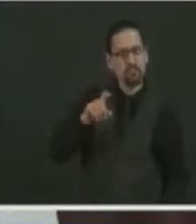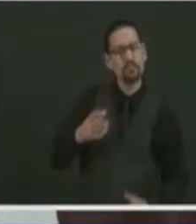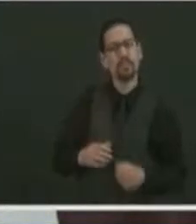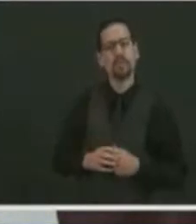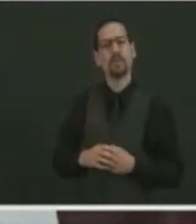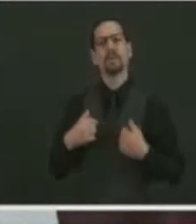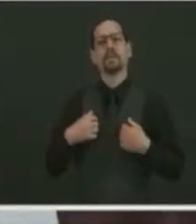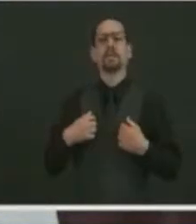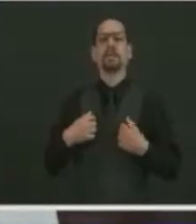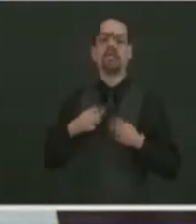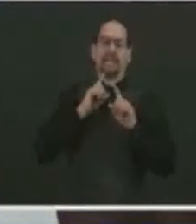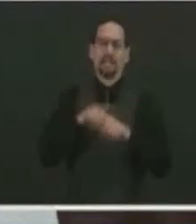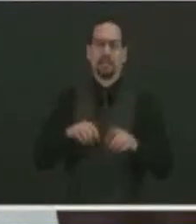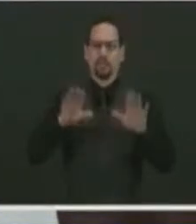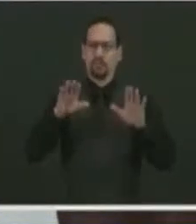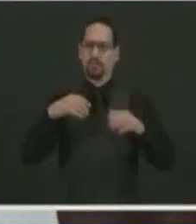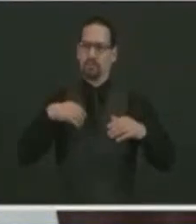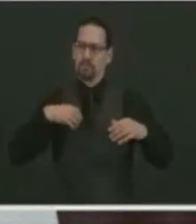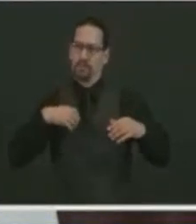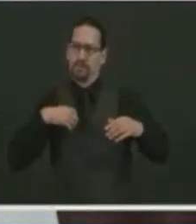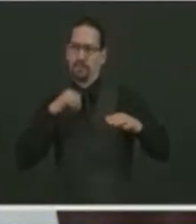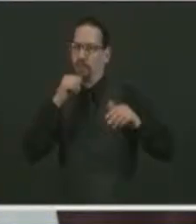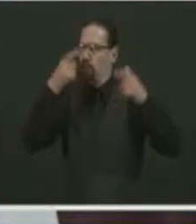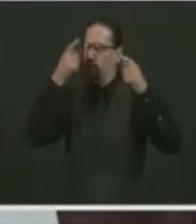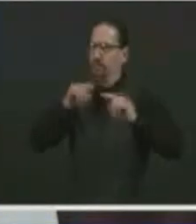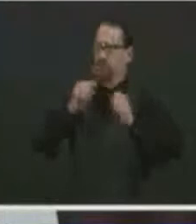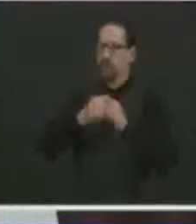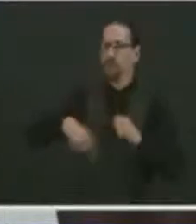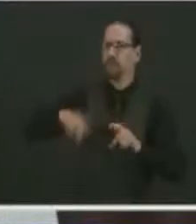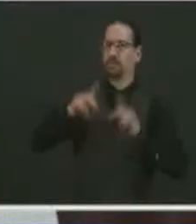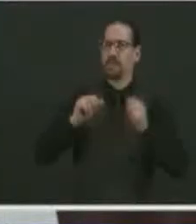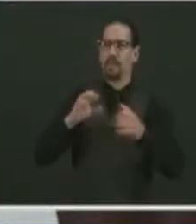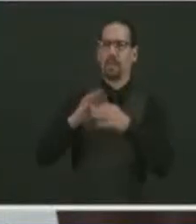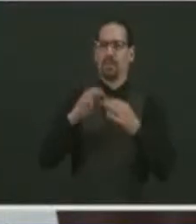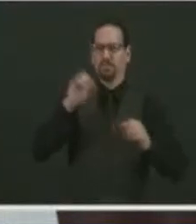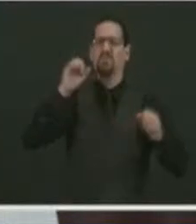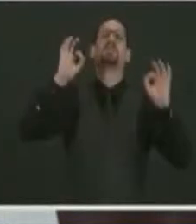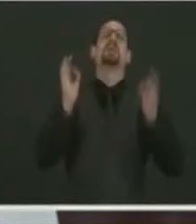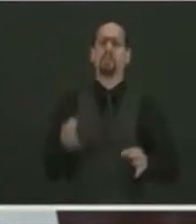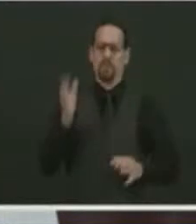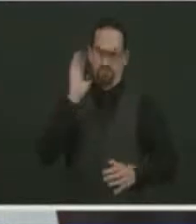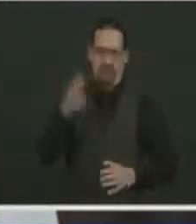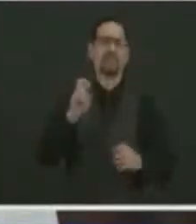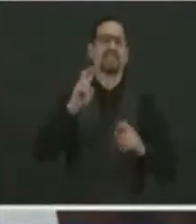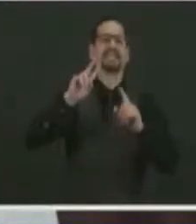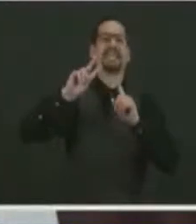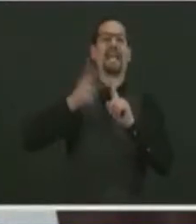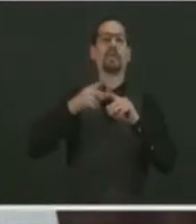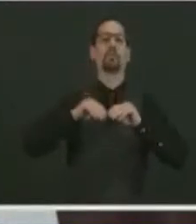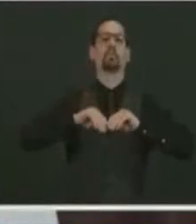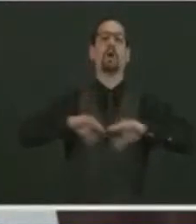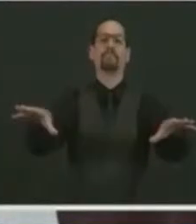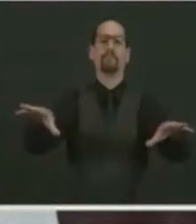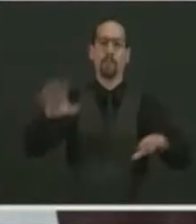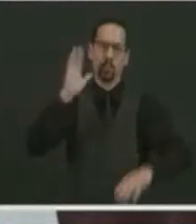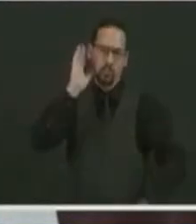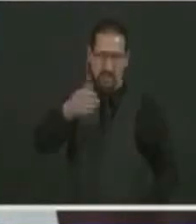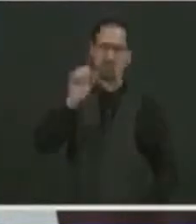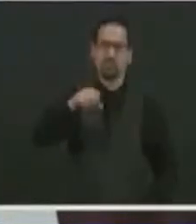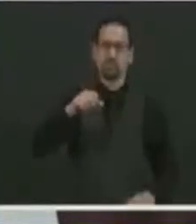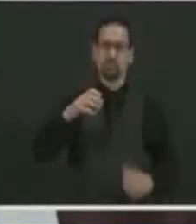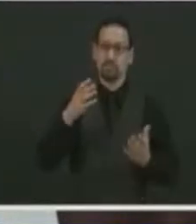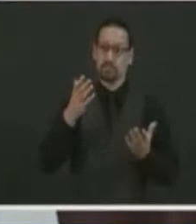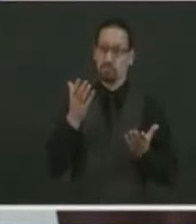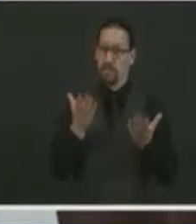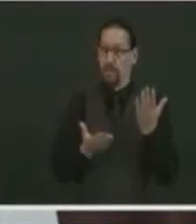necessarily agree with those who say there will be a second wave. Now, there may be, and we have to be ready. But on a